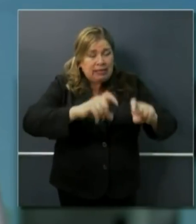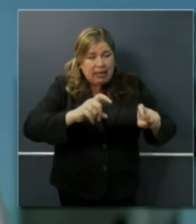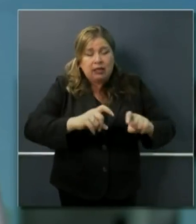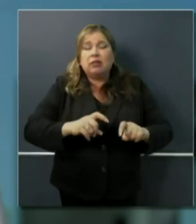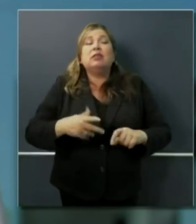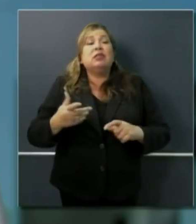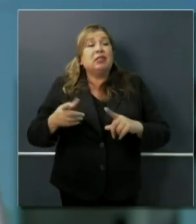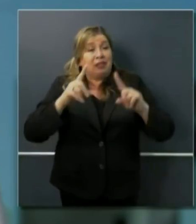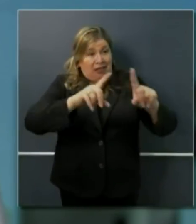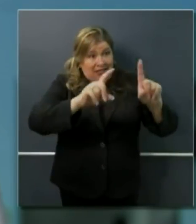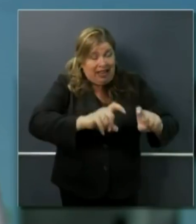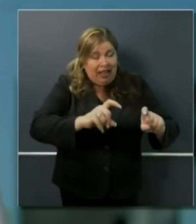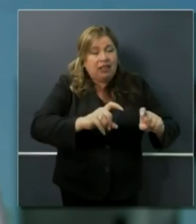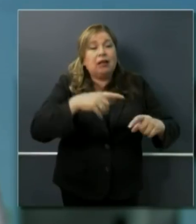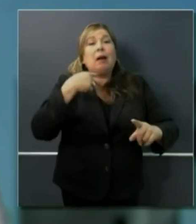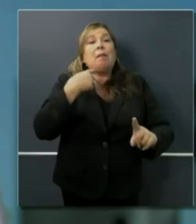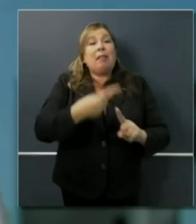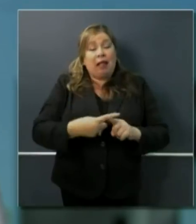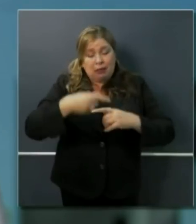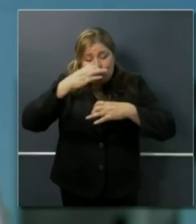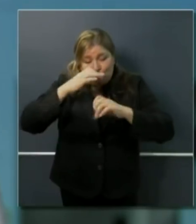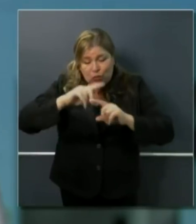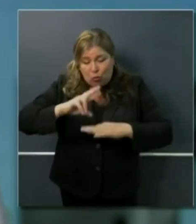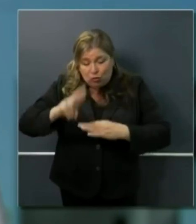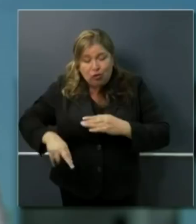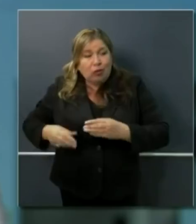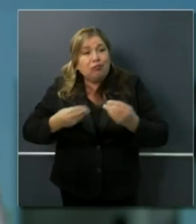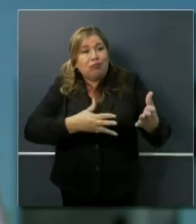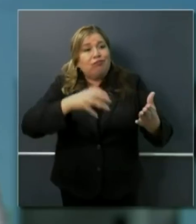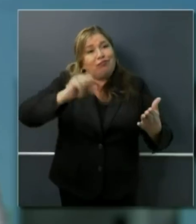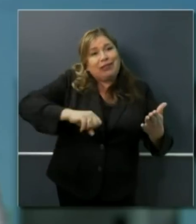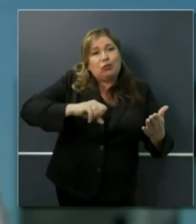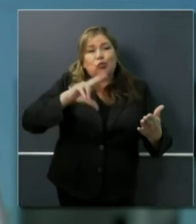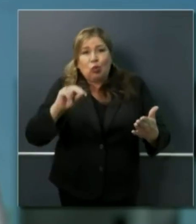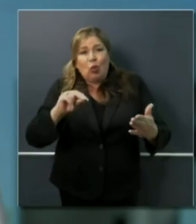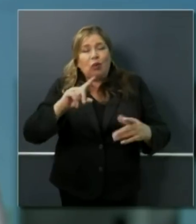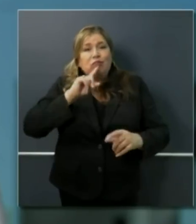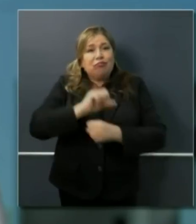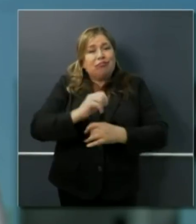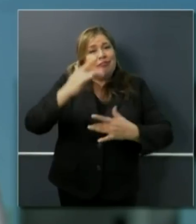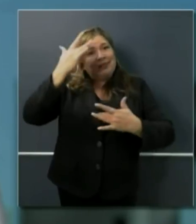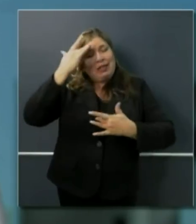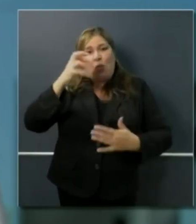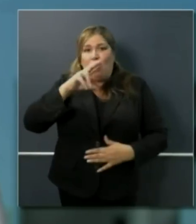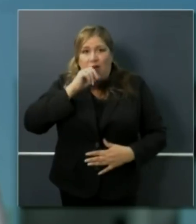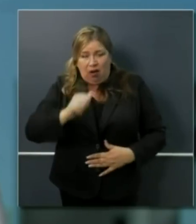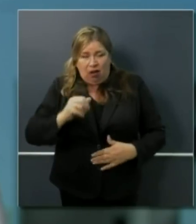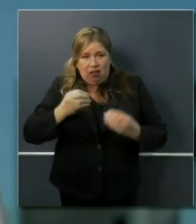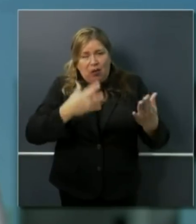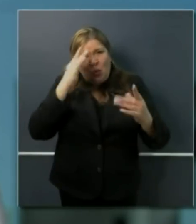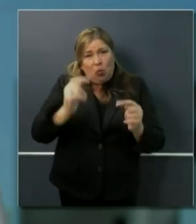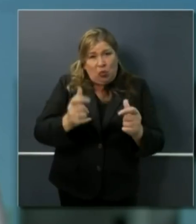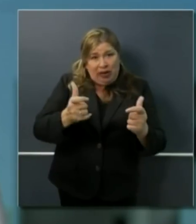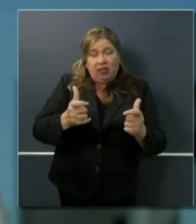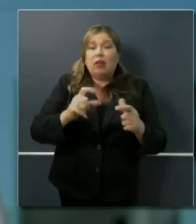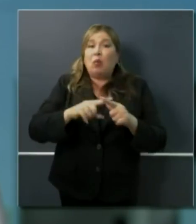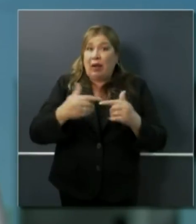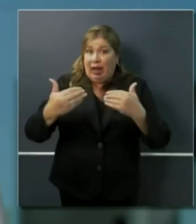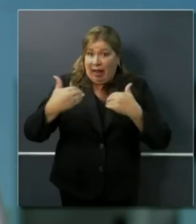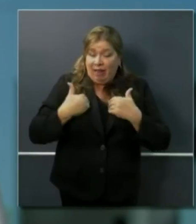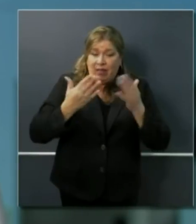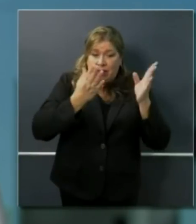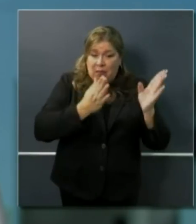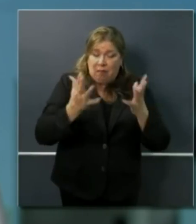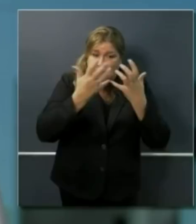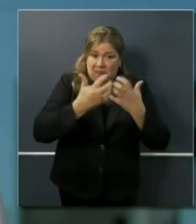available rapidly, we'll be able to think about modifying these orders, as Dr. Angel and the governor have laid out, in a way that is responsible